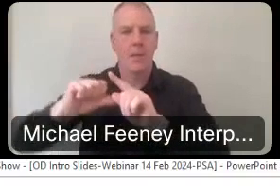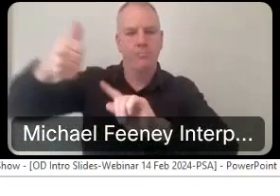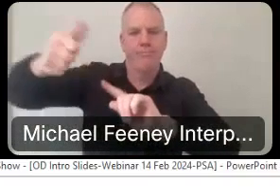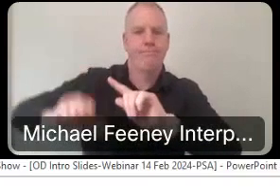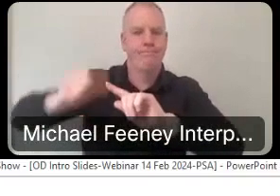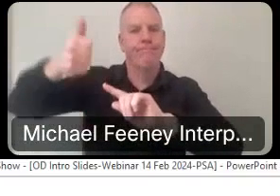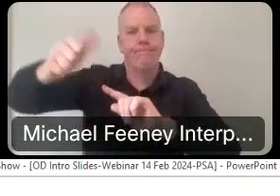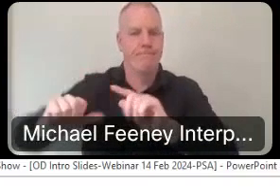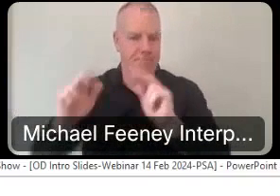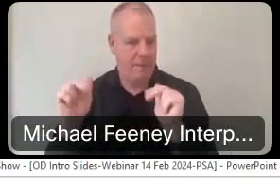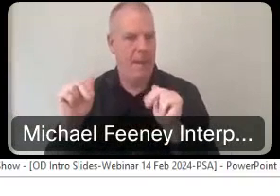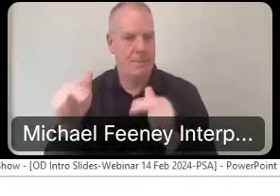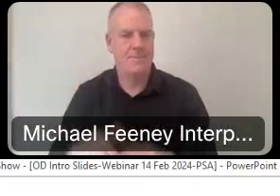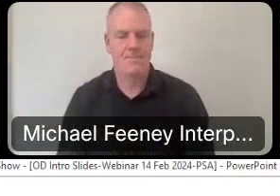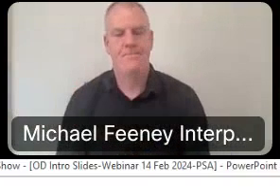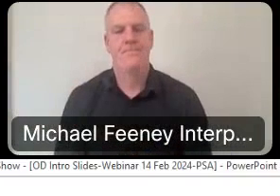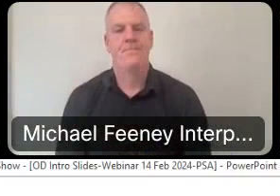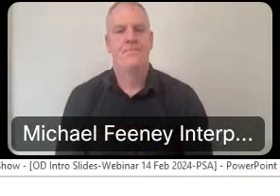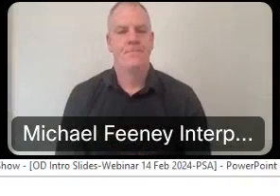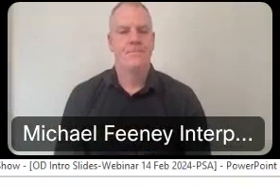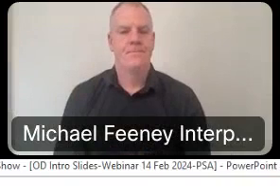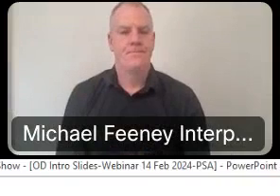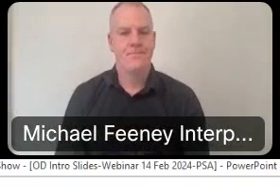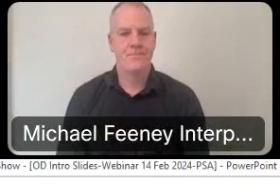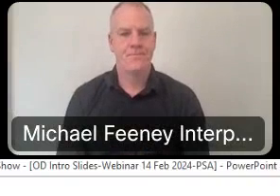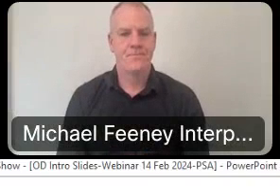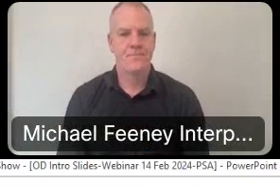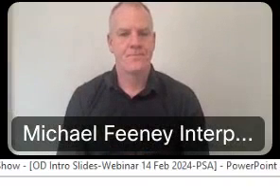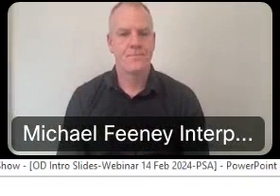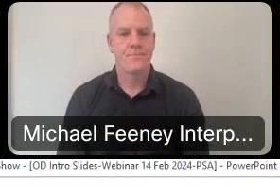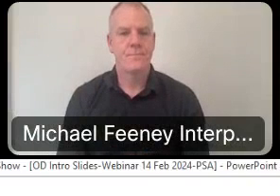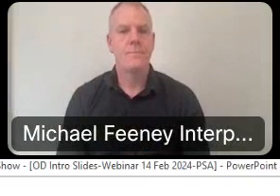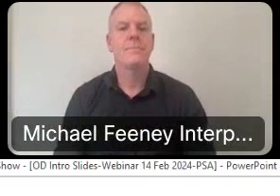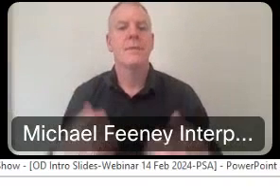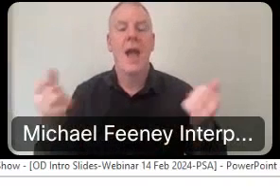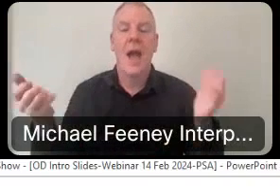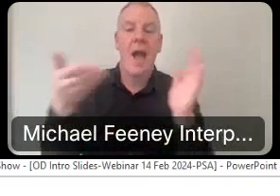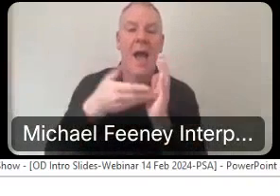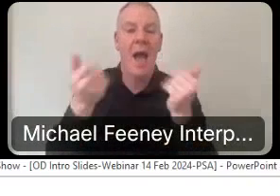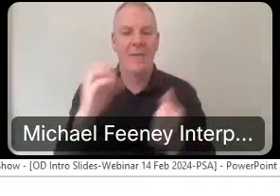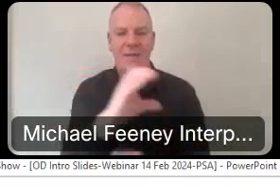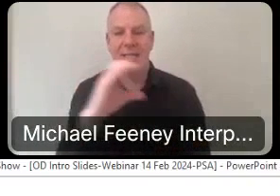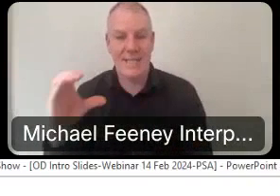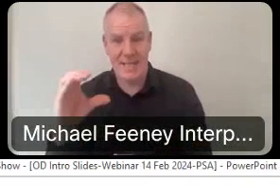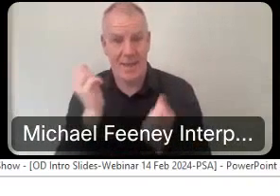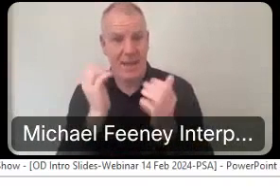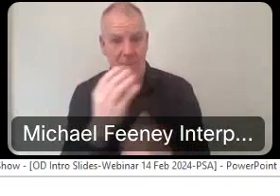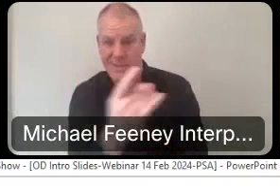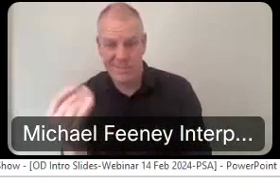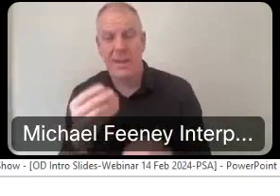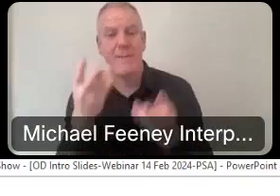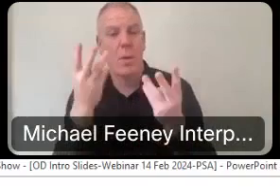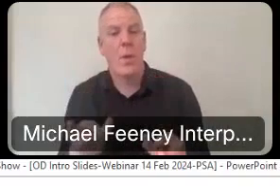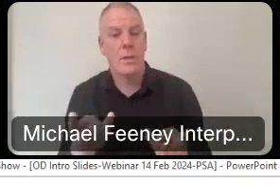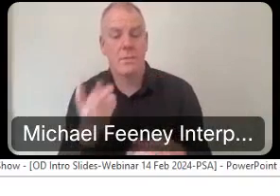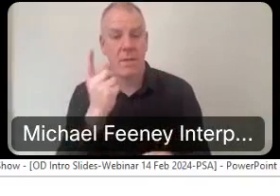turns throughout the webinar presentation. In addition to this, there are closed captions available, and this is text that will